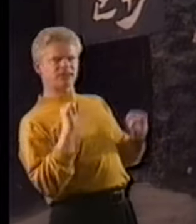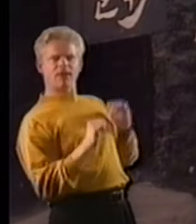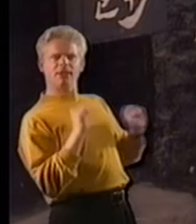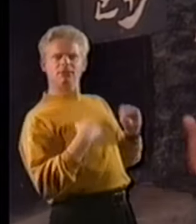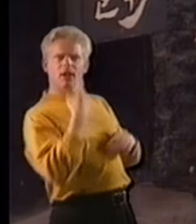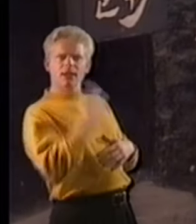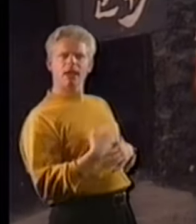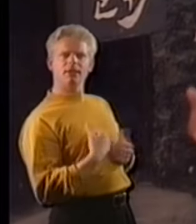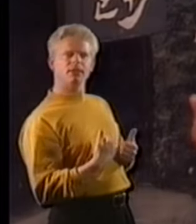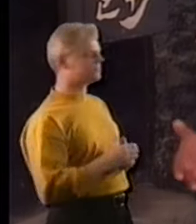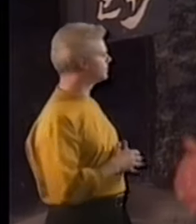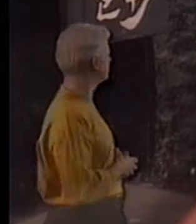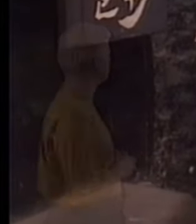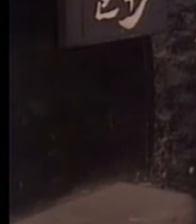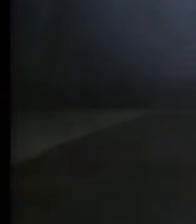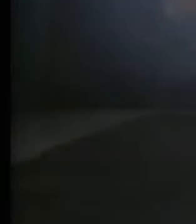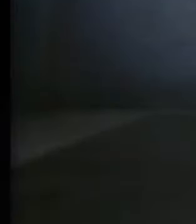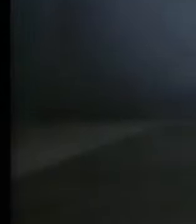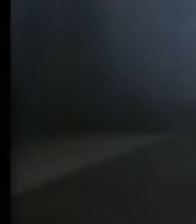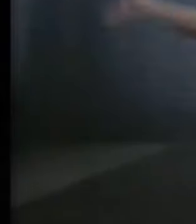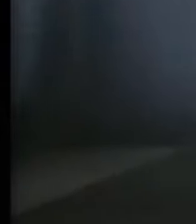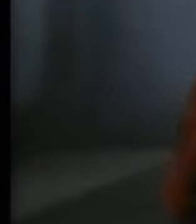practicing and health and self-defense.